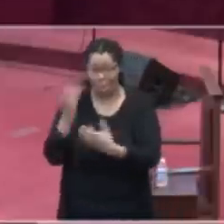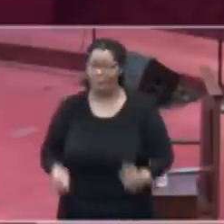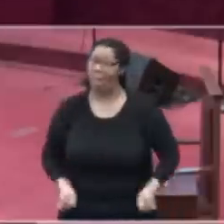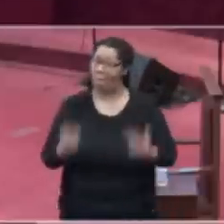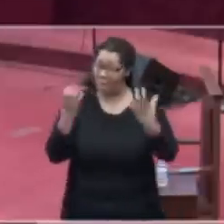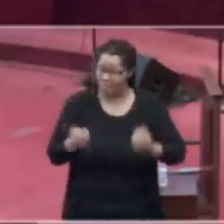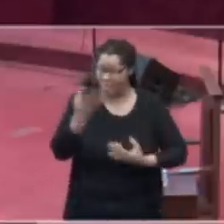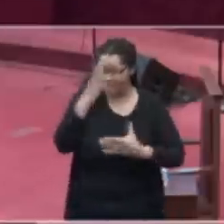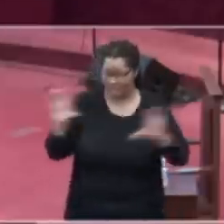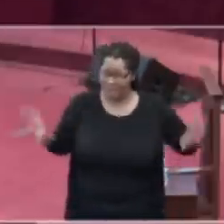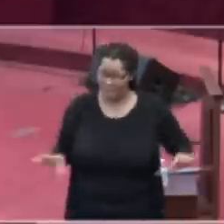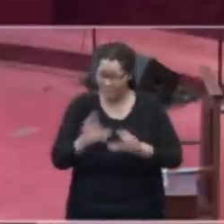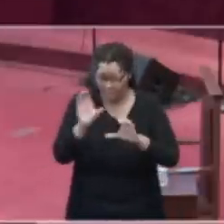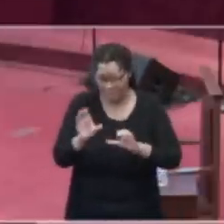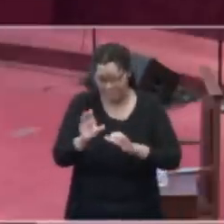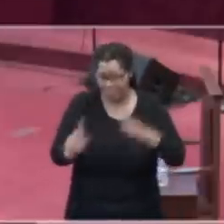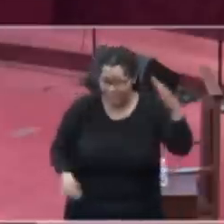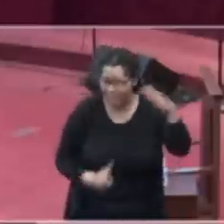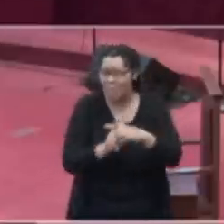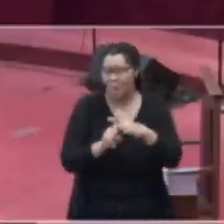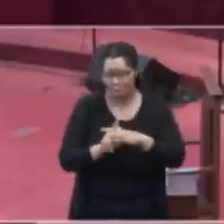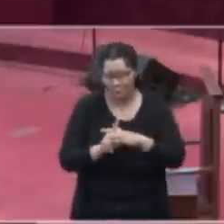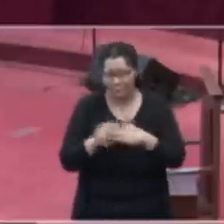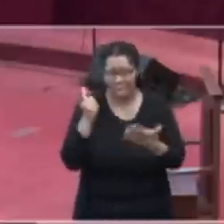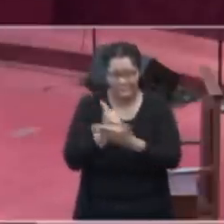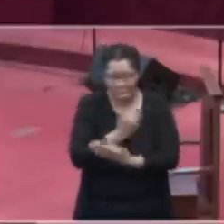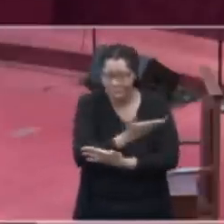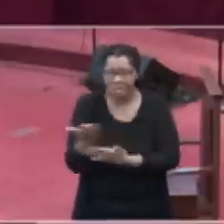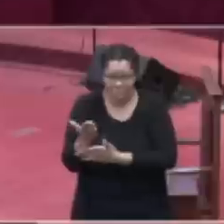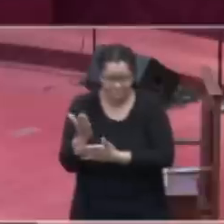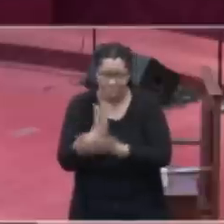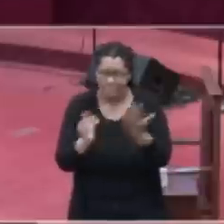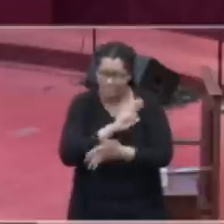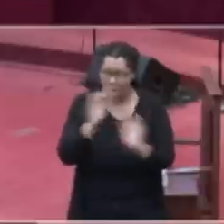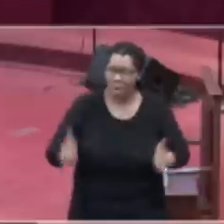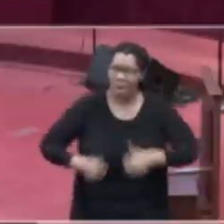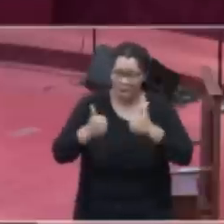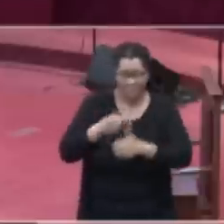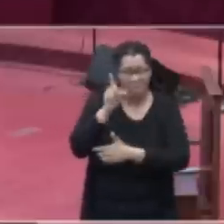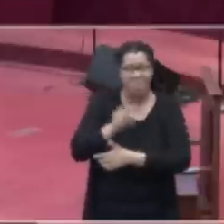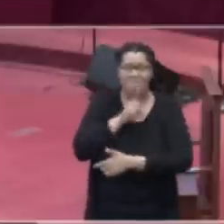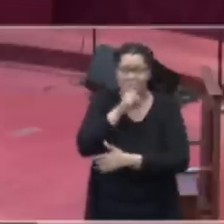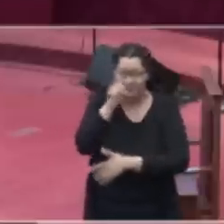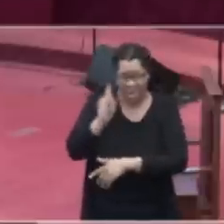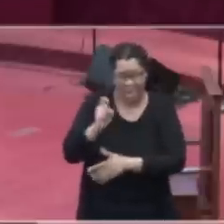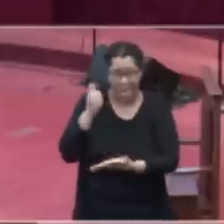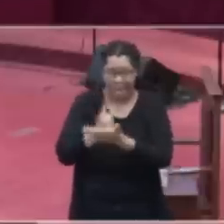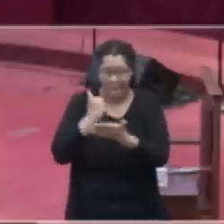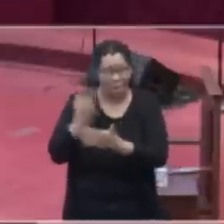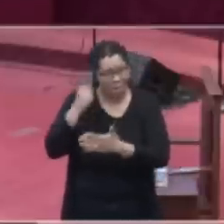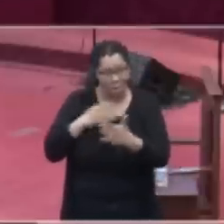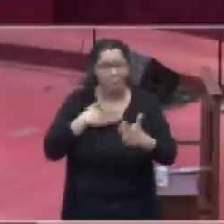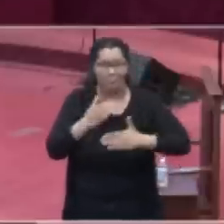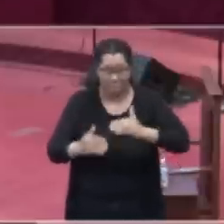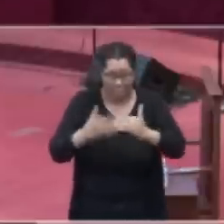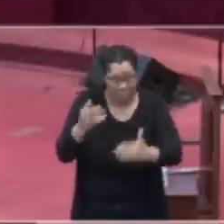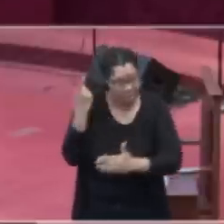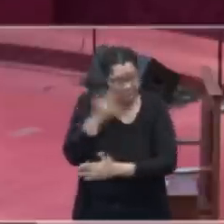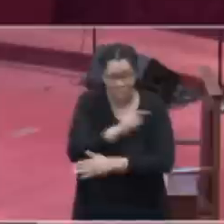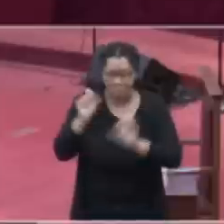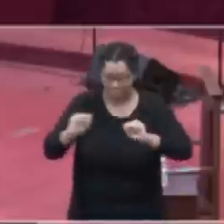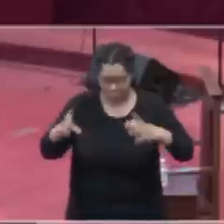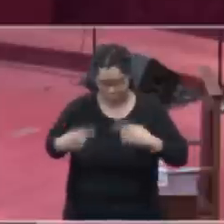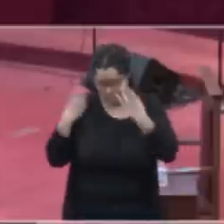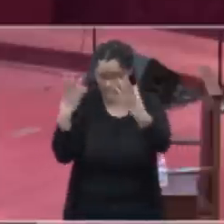God has had to intervene in the cracks and crevices of your life's progression to get you to